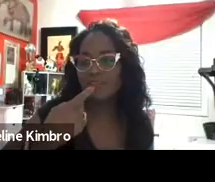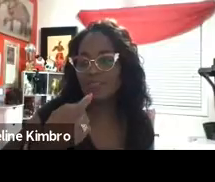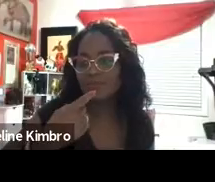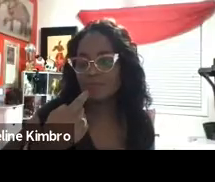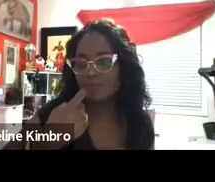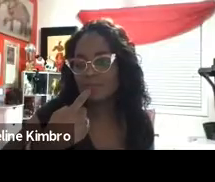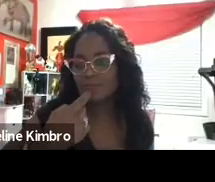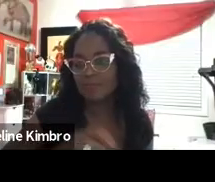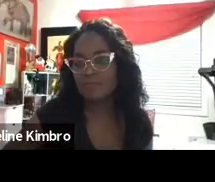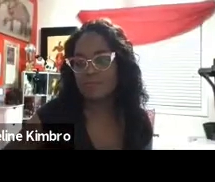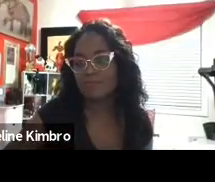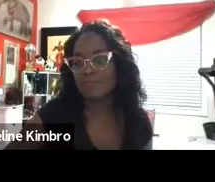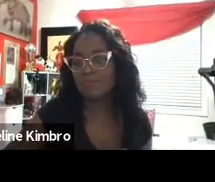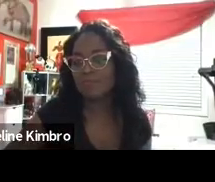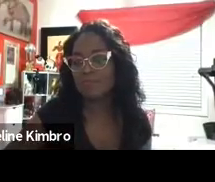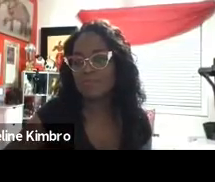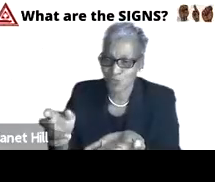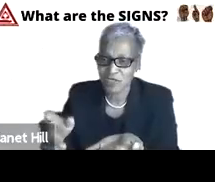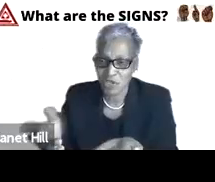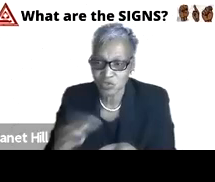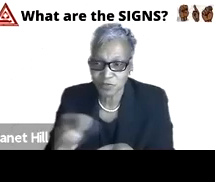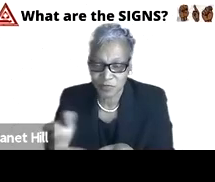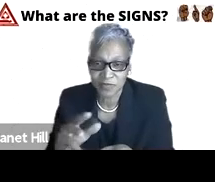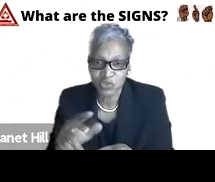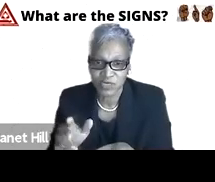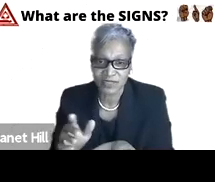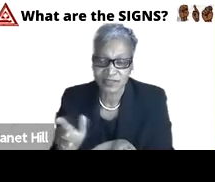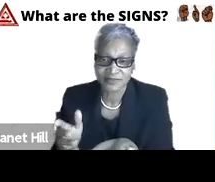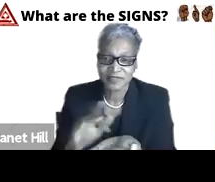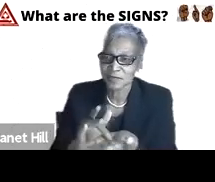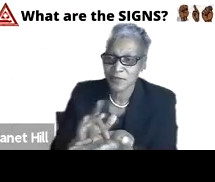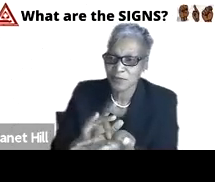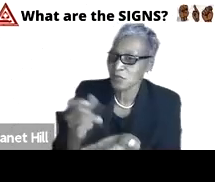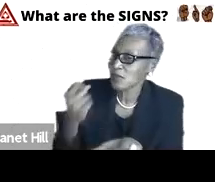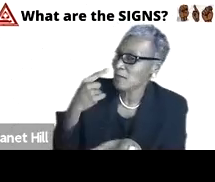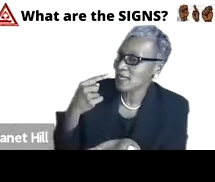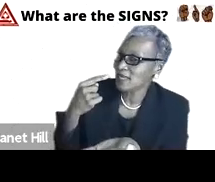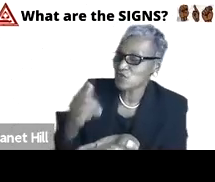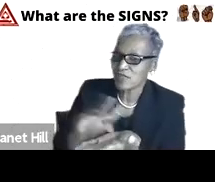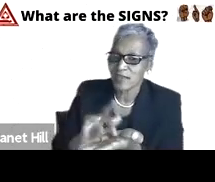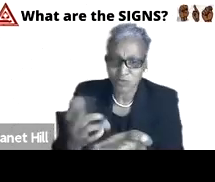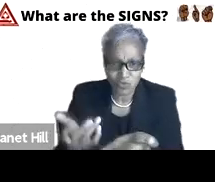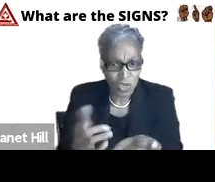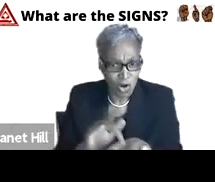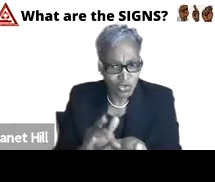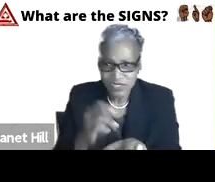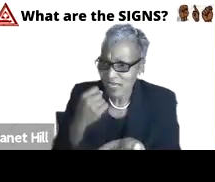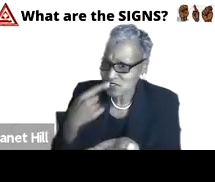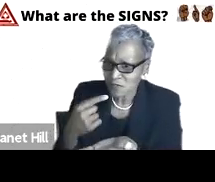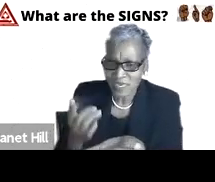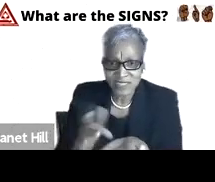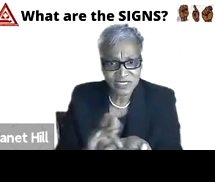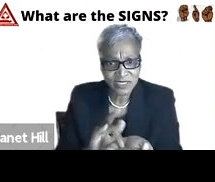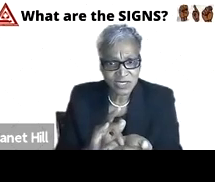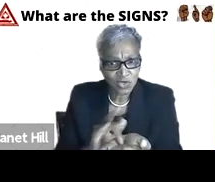the pill. But this is still the baseline. It really goes in between. Some people might not do that. Are you